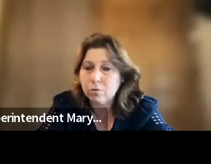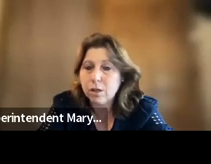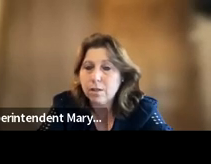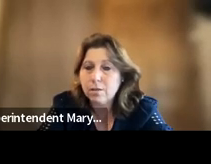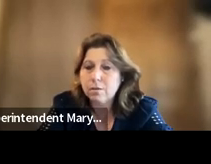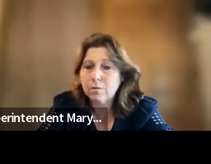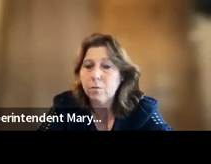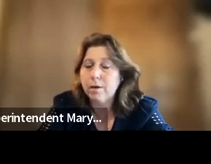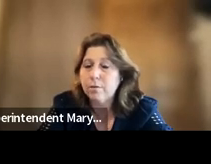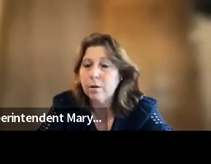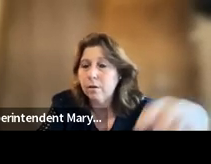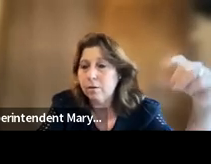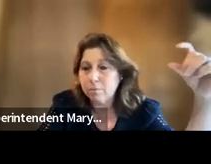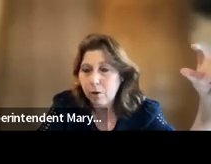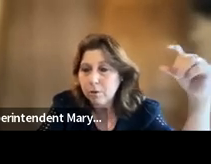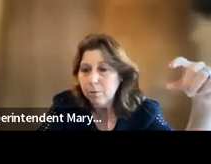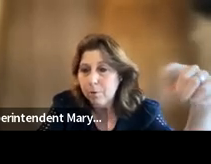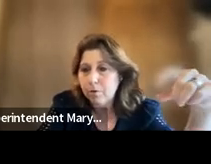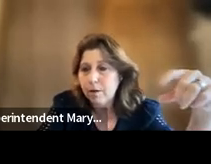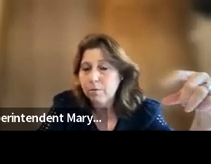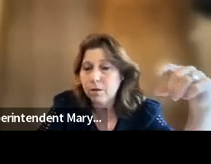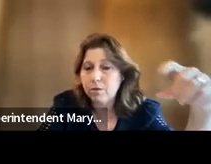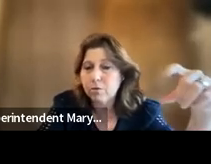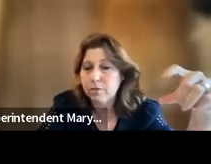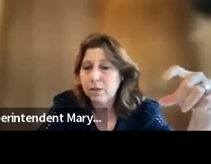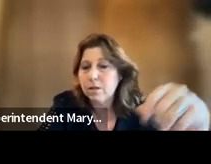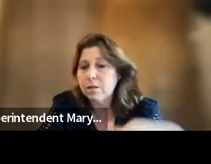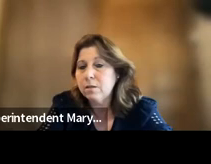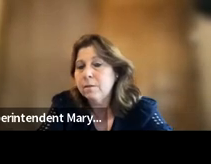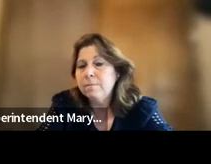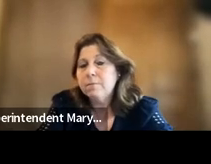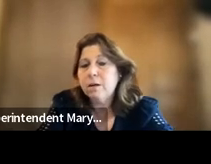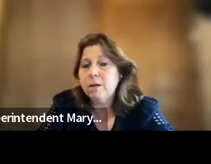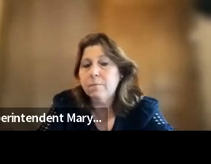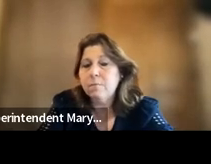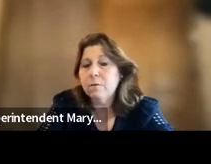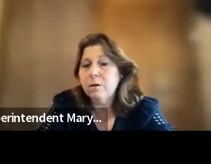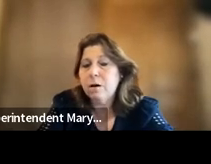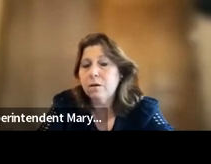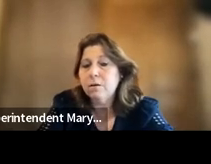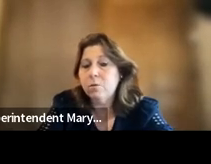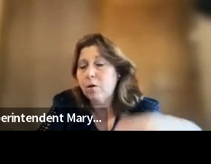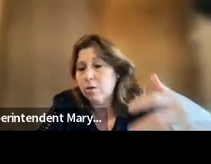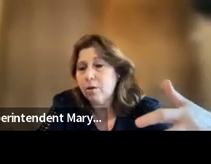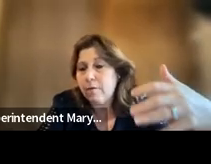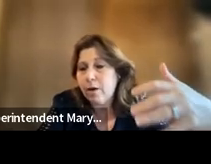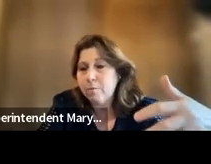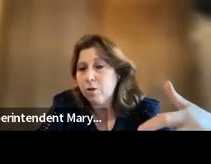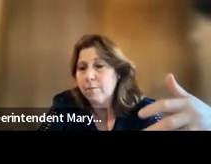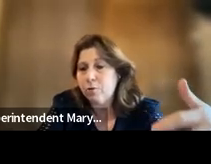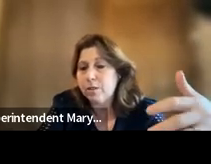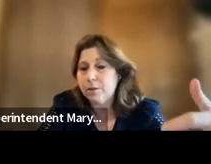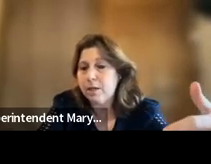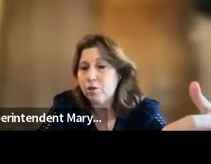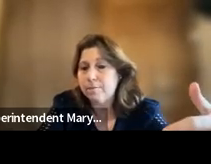larger School sites where there's multiple programs in those facilities um you will also have